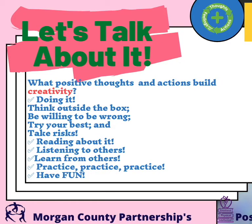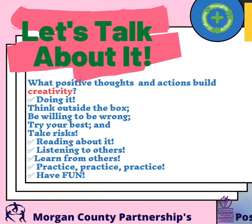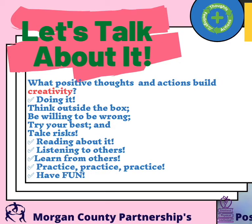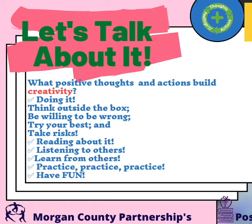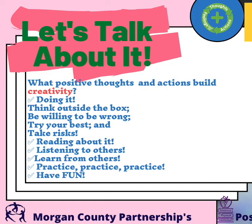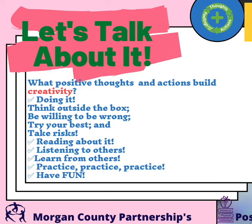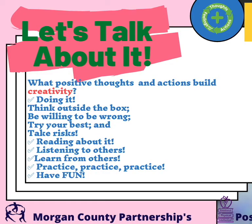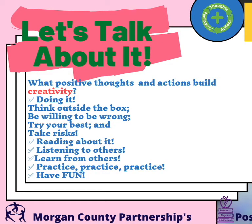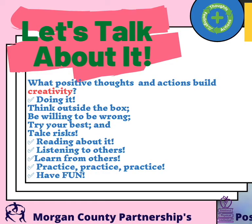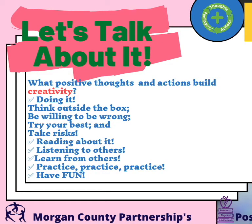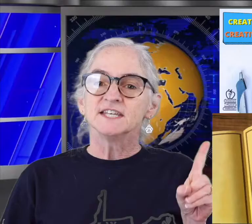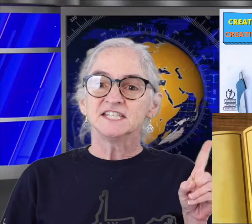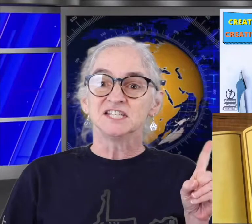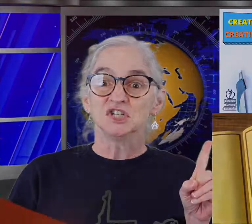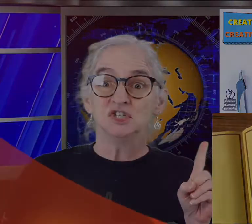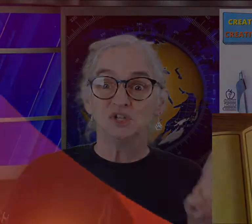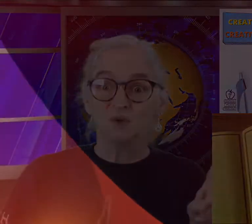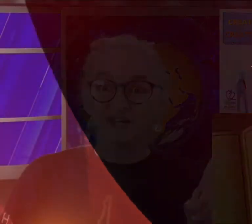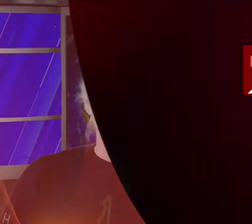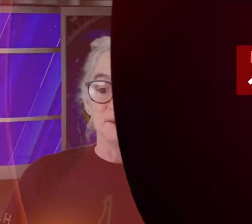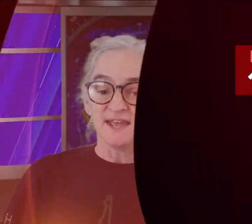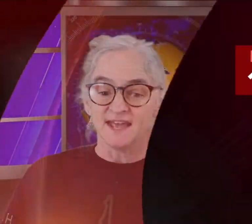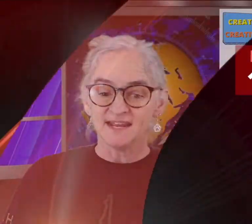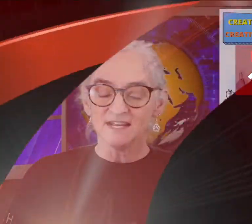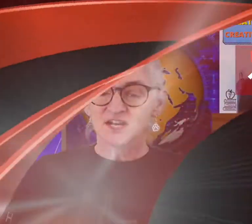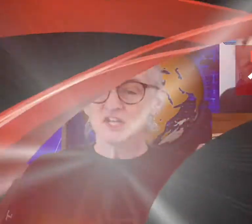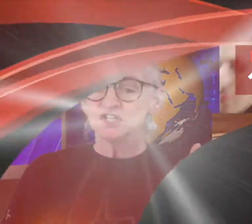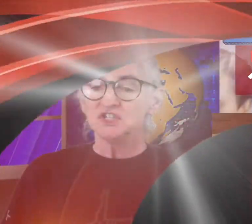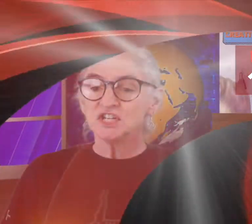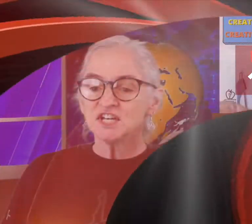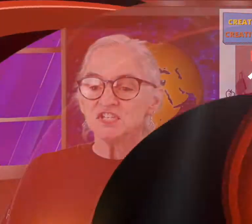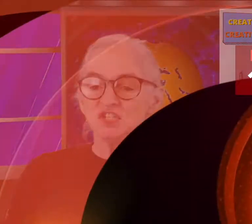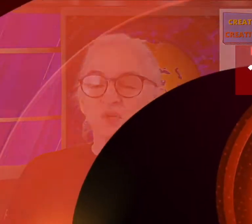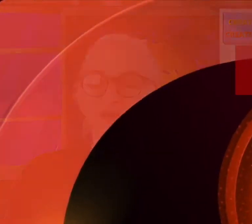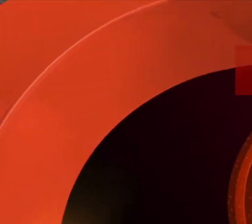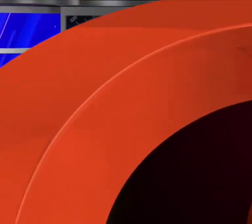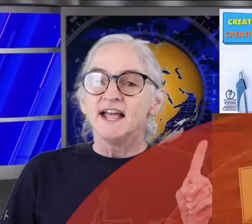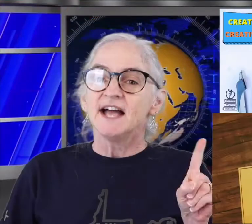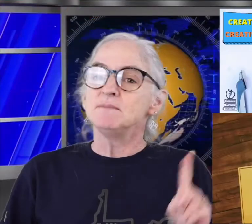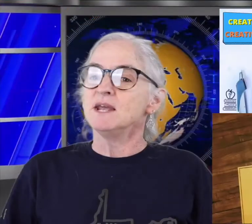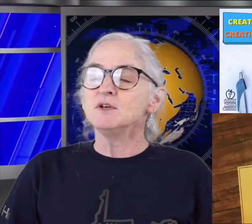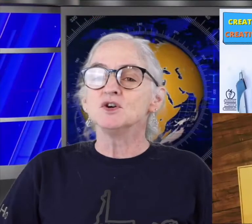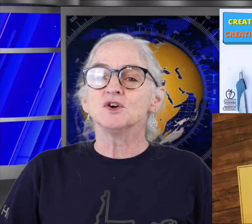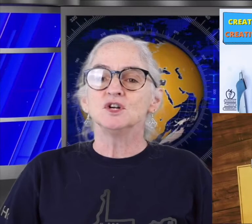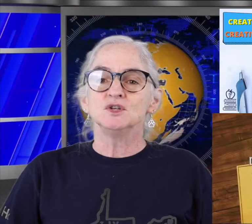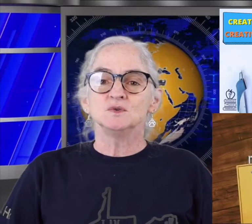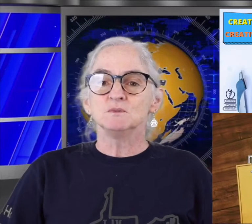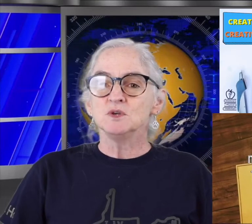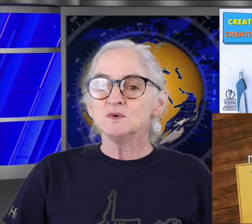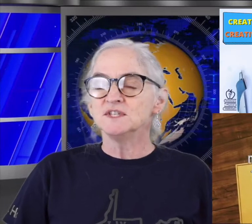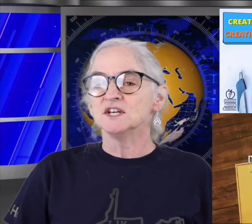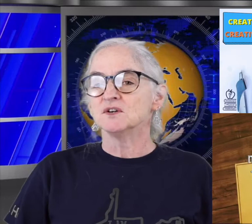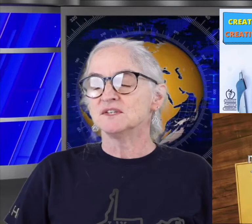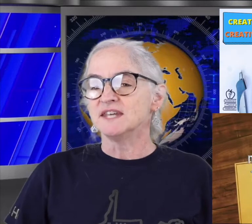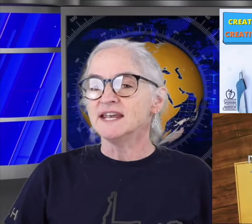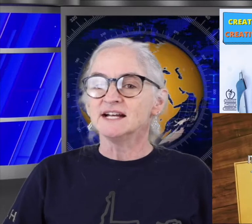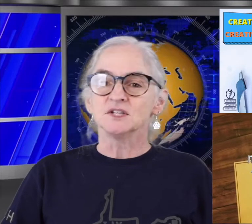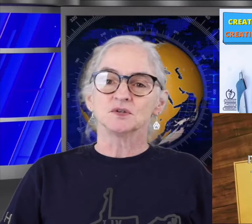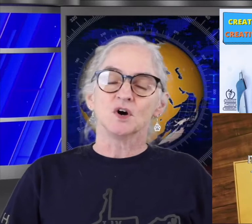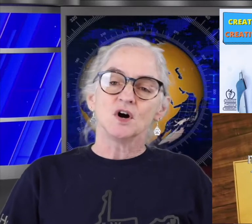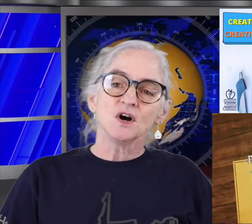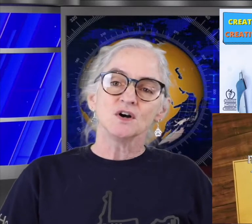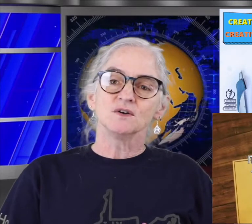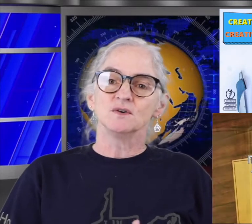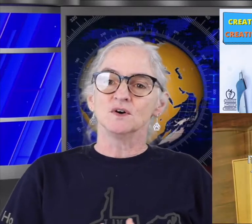The first one is to do it. Okay? Just do it. And maybe you're going to use music, or dance,